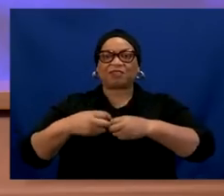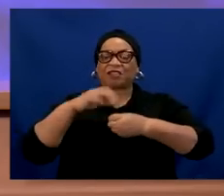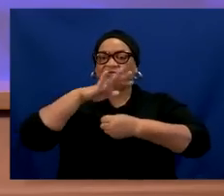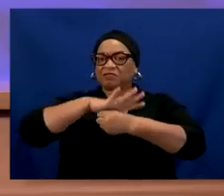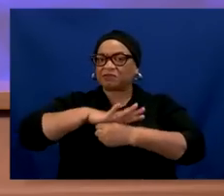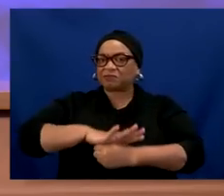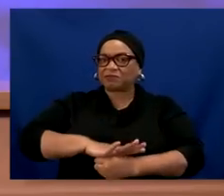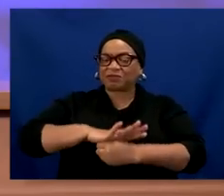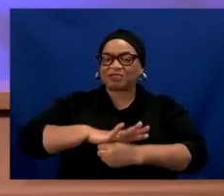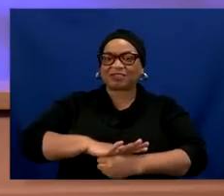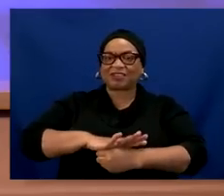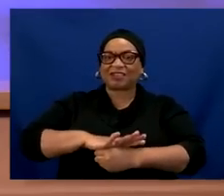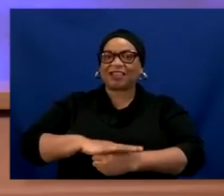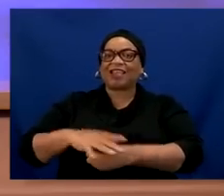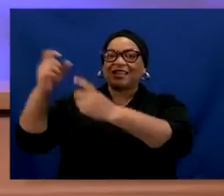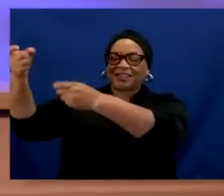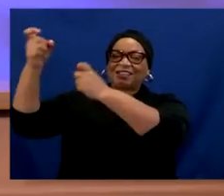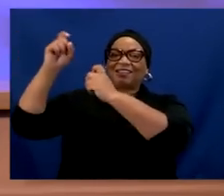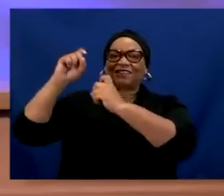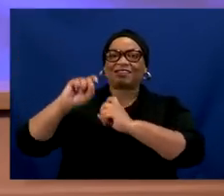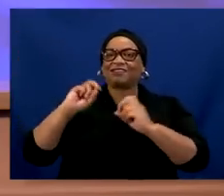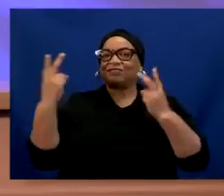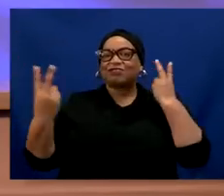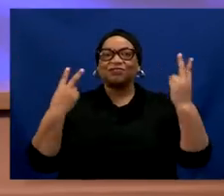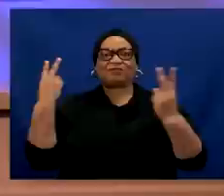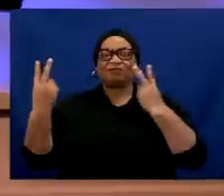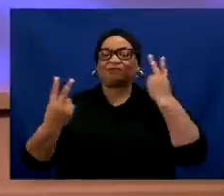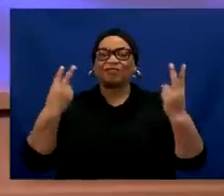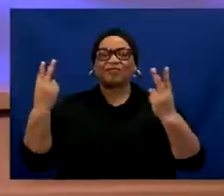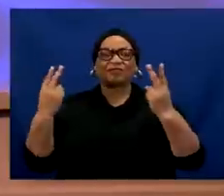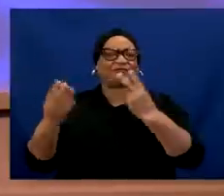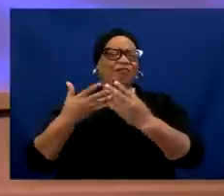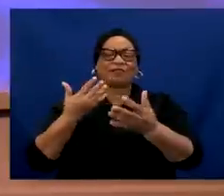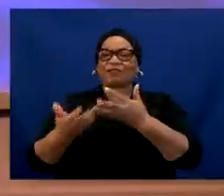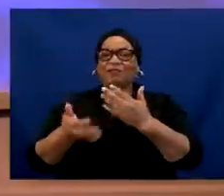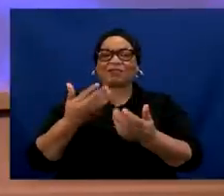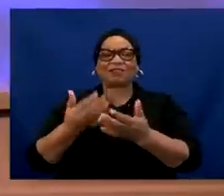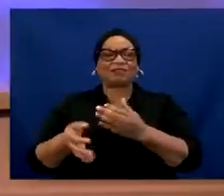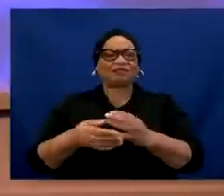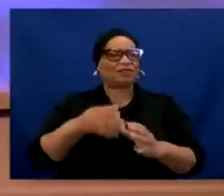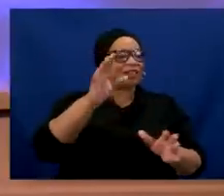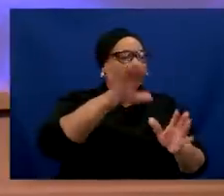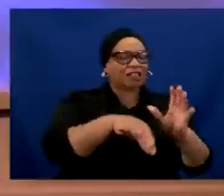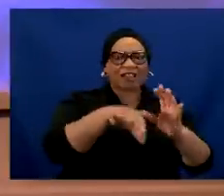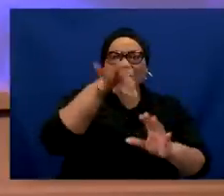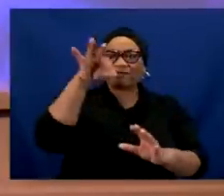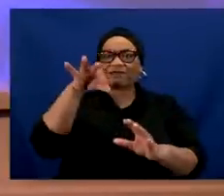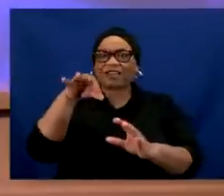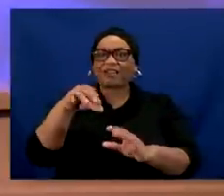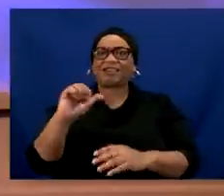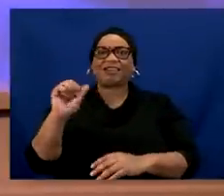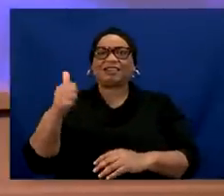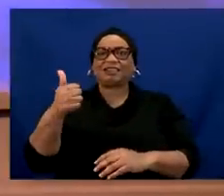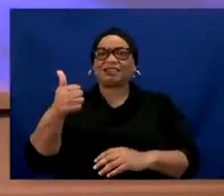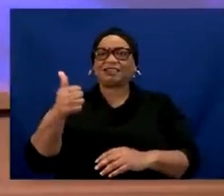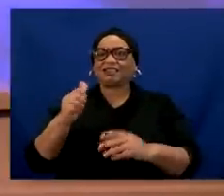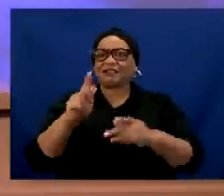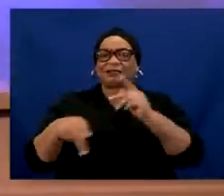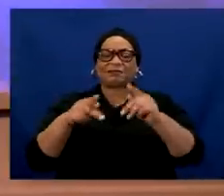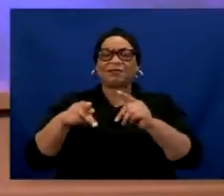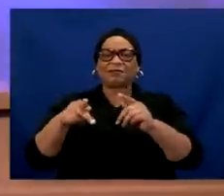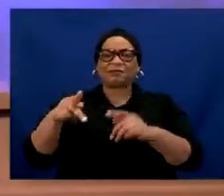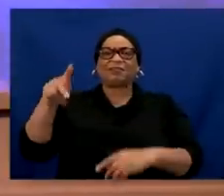and give you victory in spite of your adversity? Can I find 10 people in here who can testify, man, if you knew